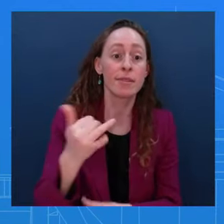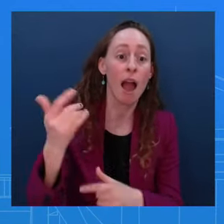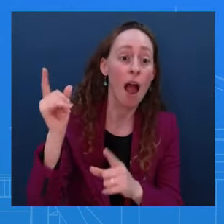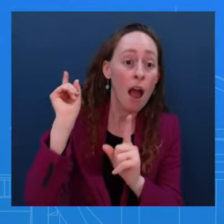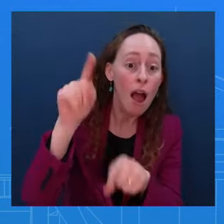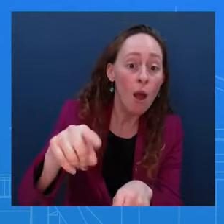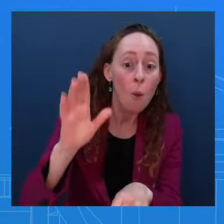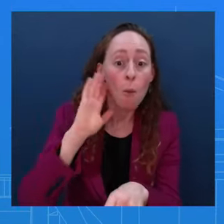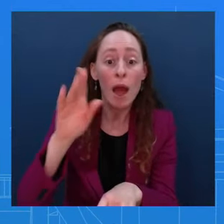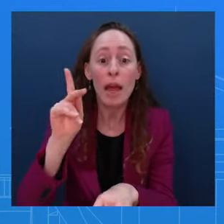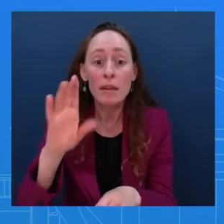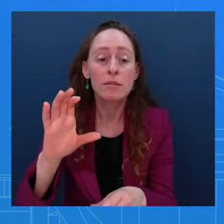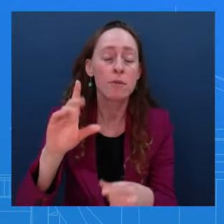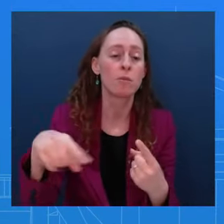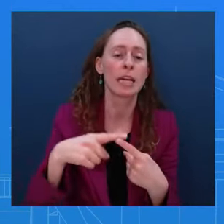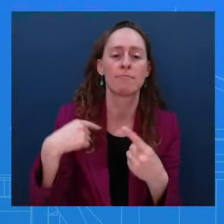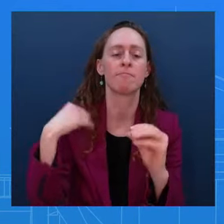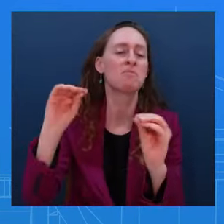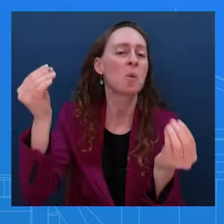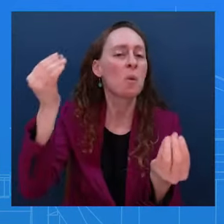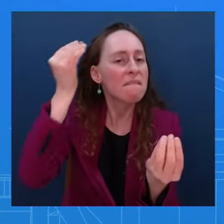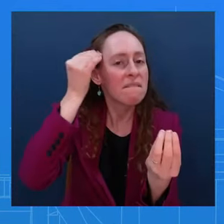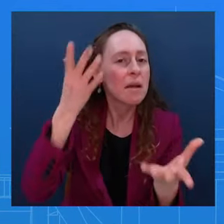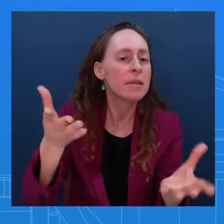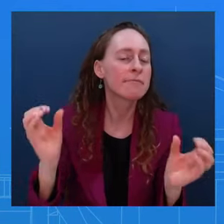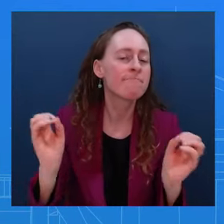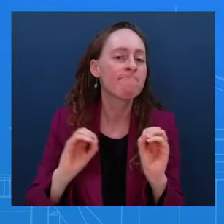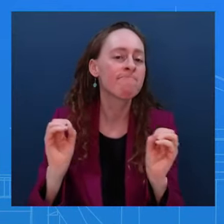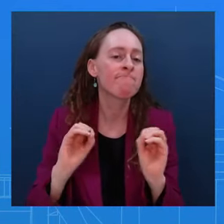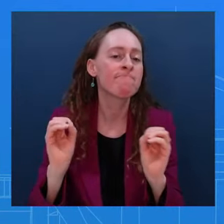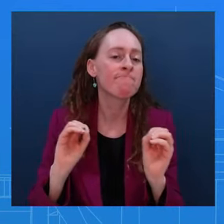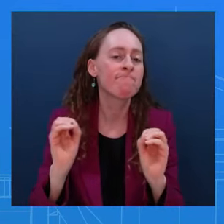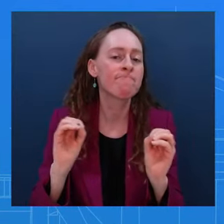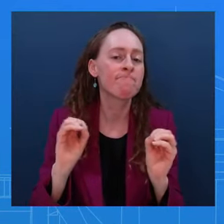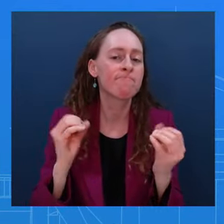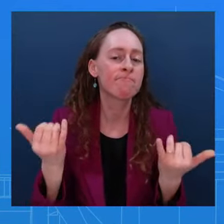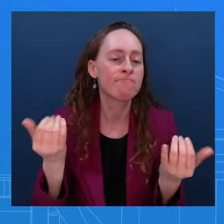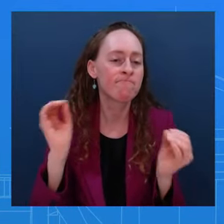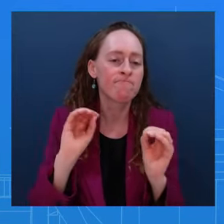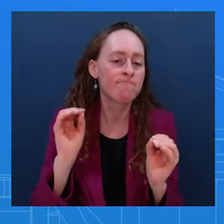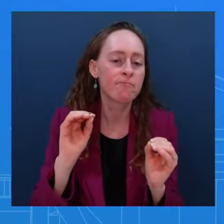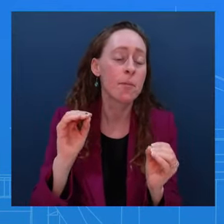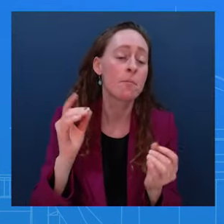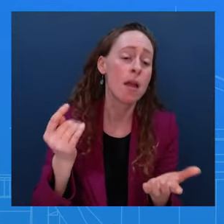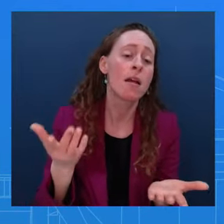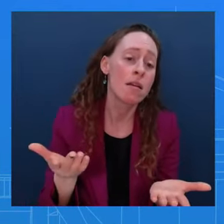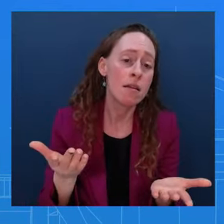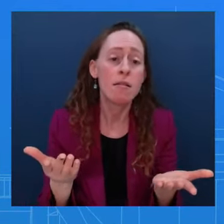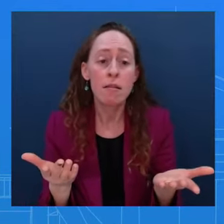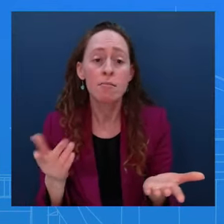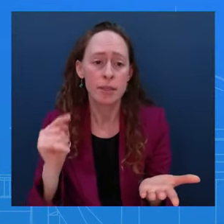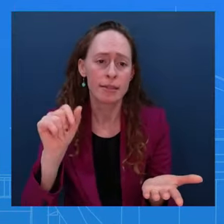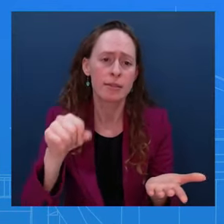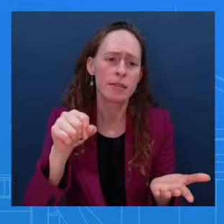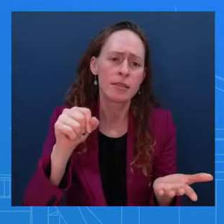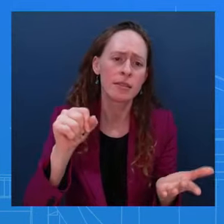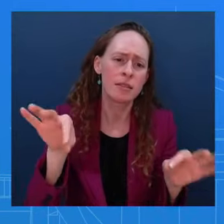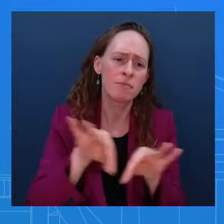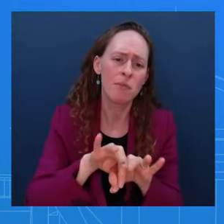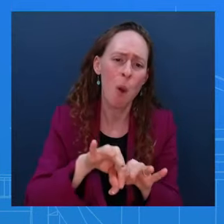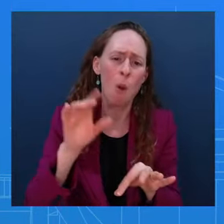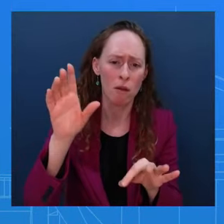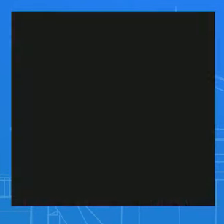to read out to you at this time or anything to announce, but yes, it's important to go to the communities when it's